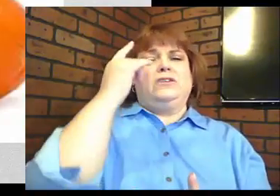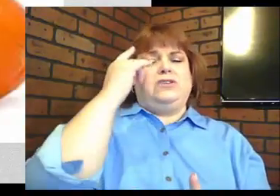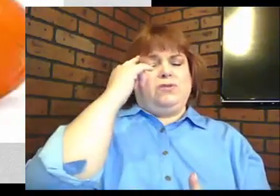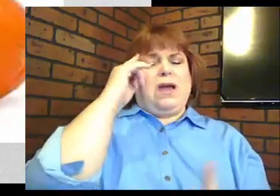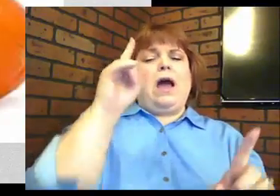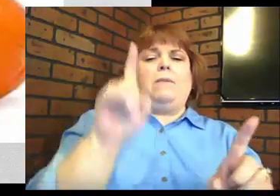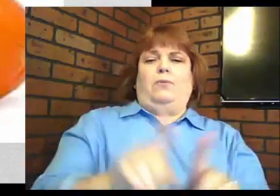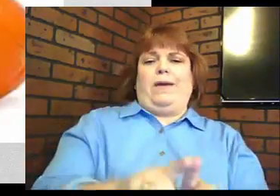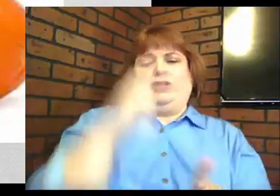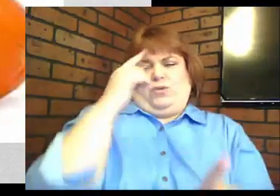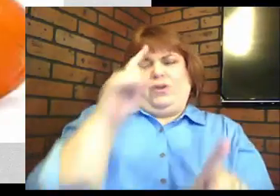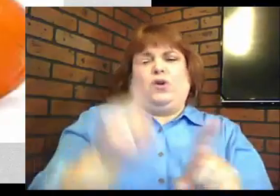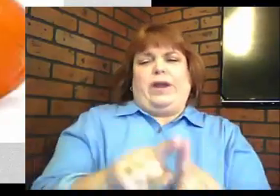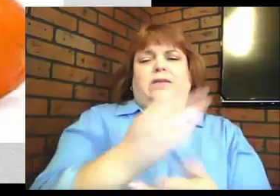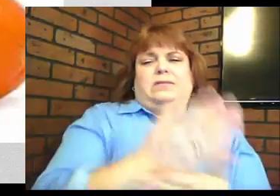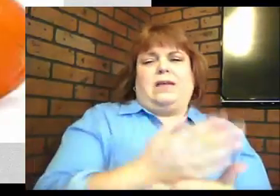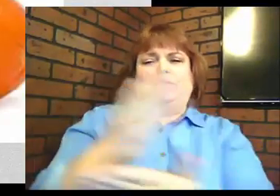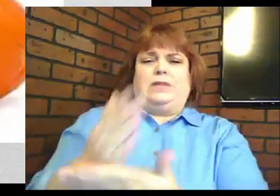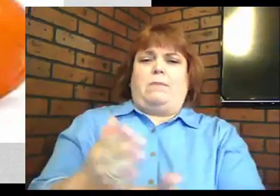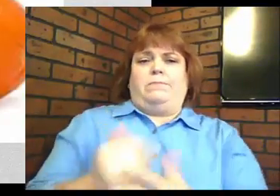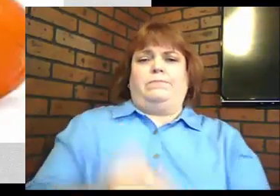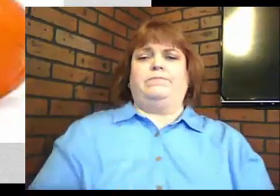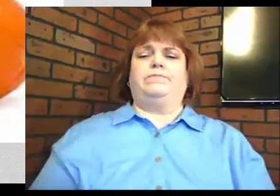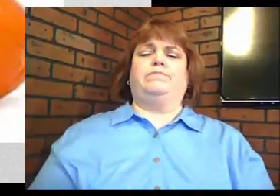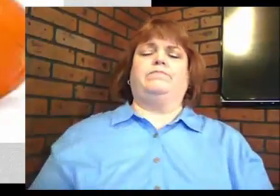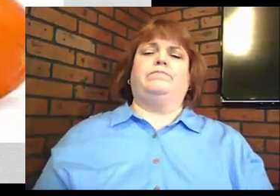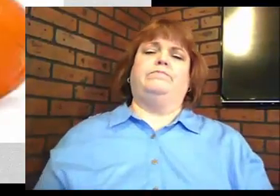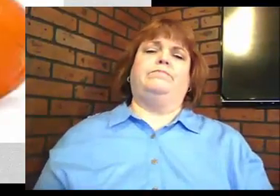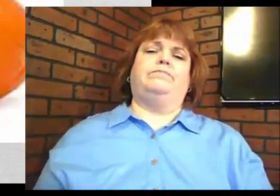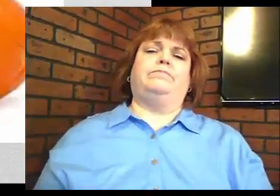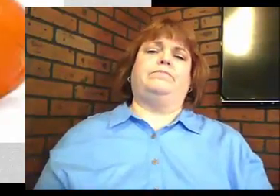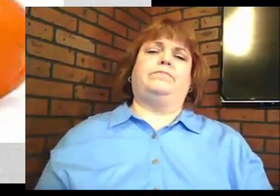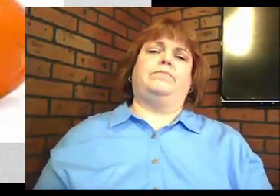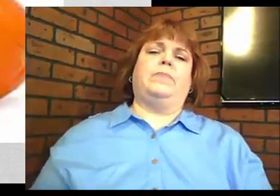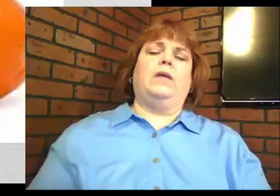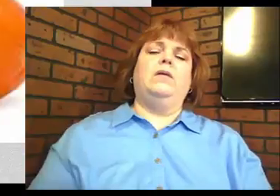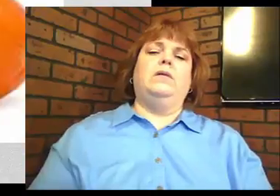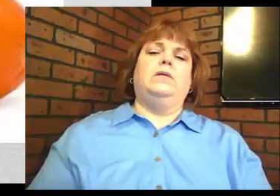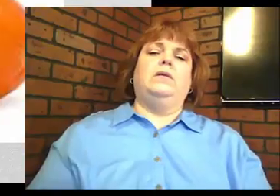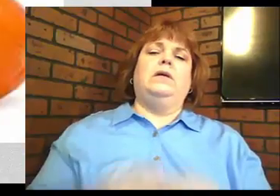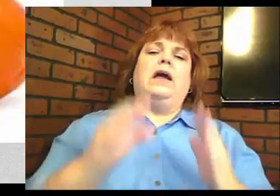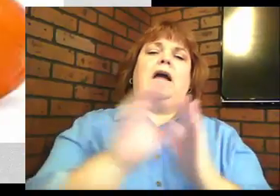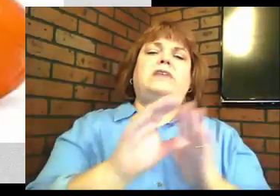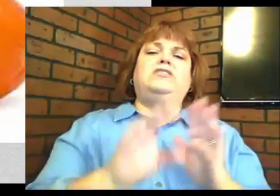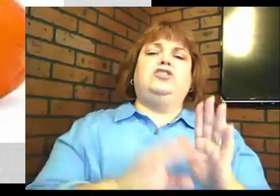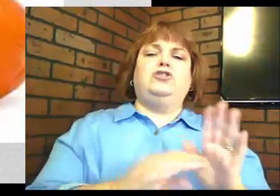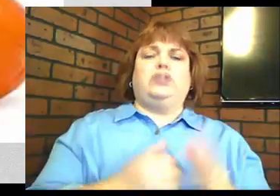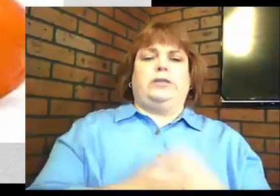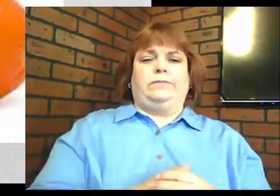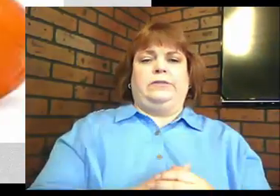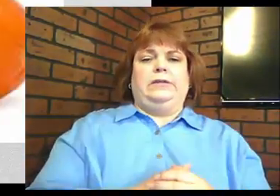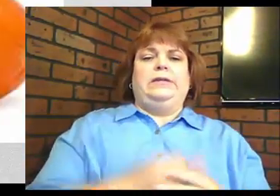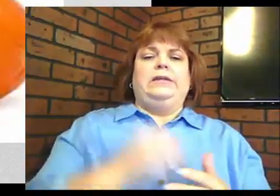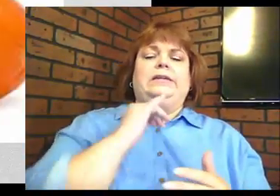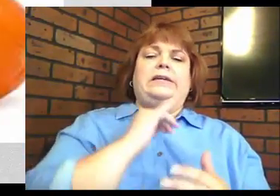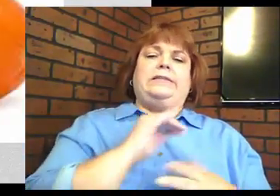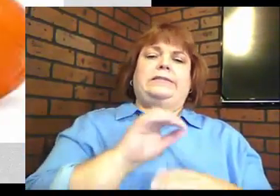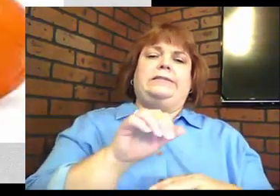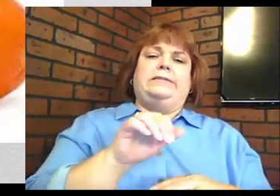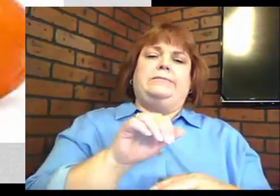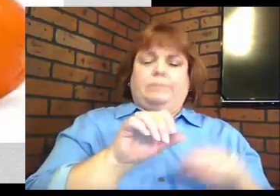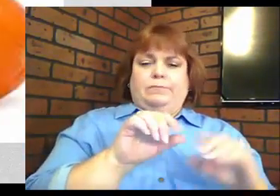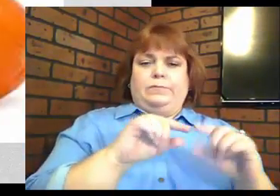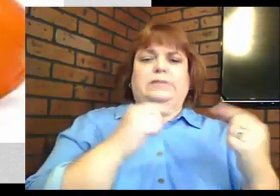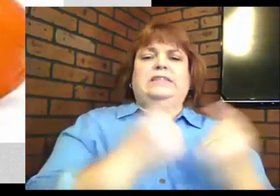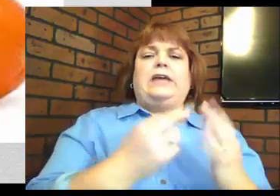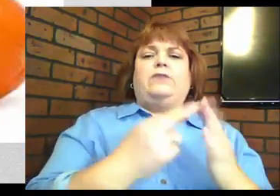Compare. Compare. When you look at this and you look same, or you look